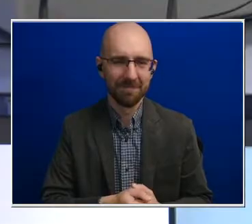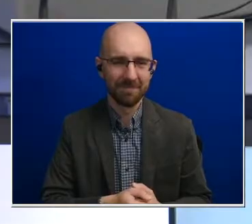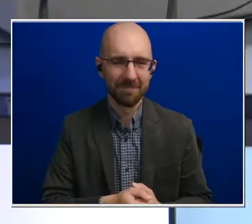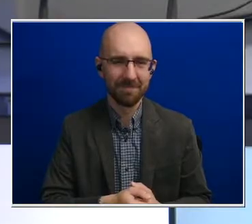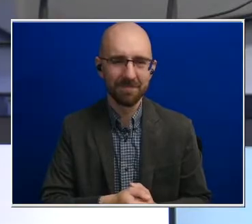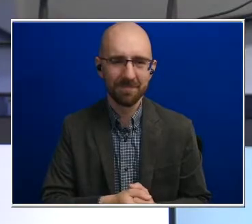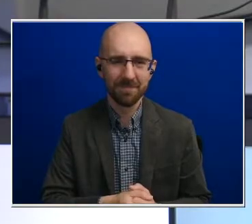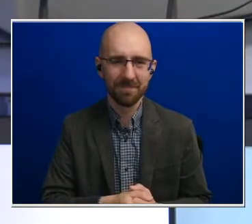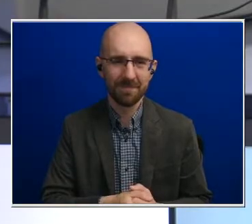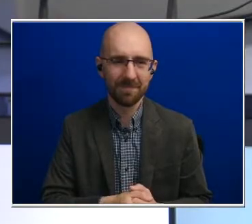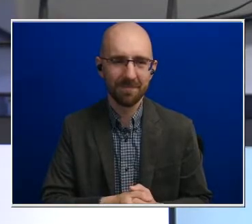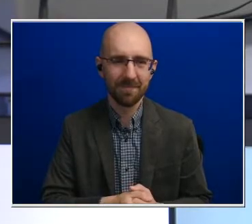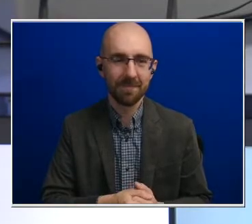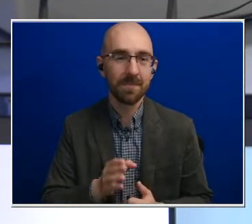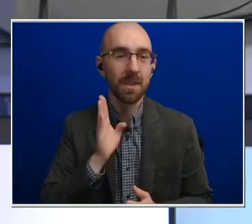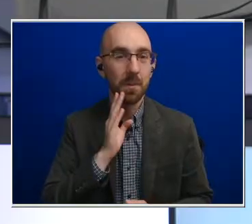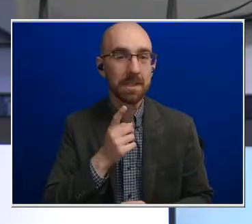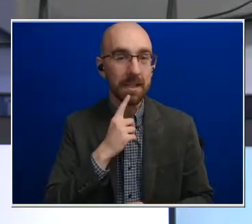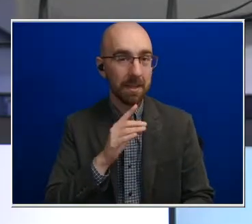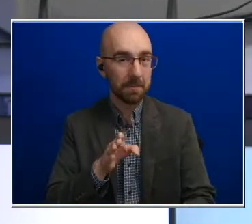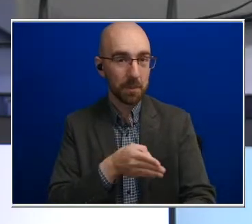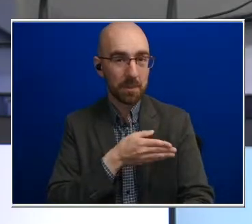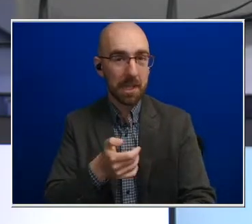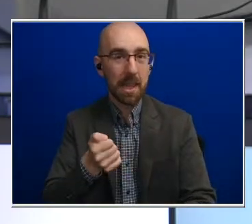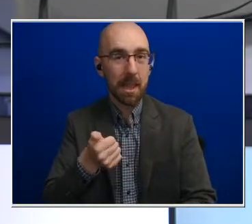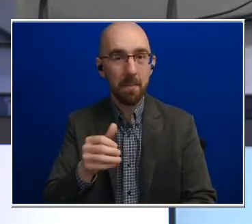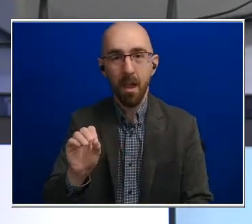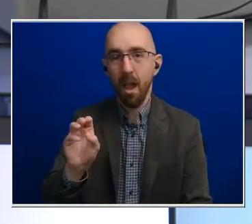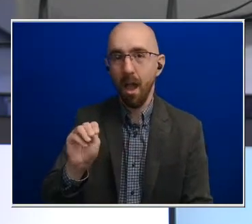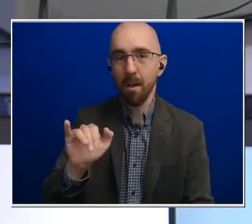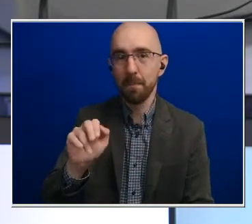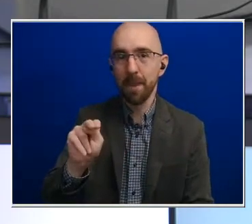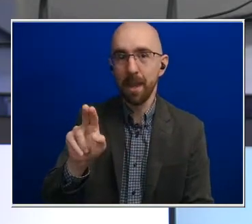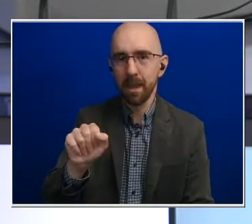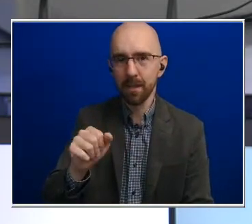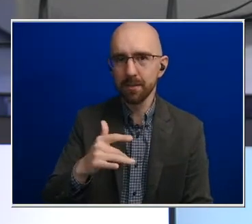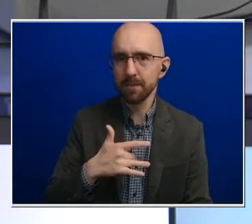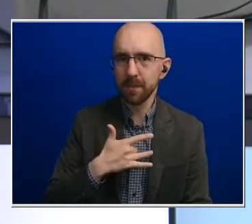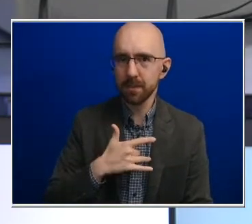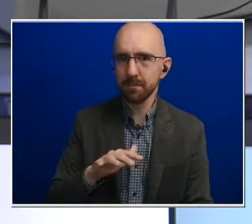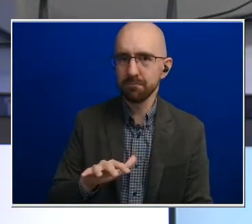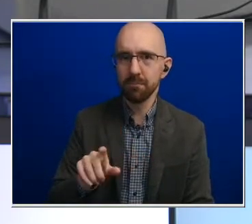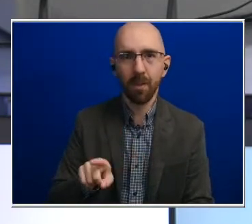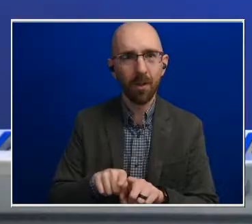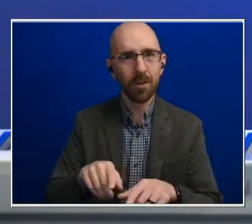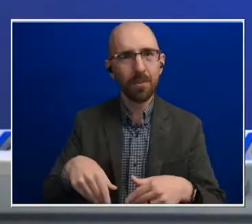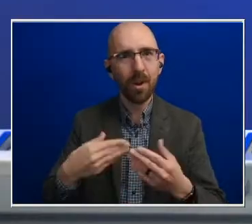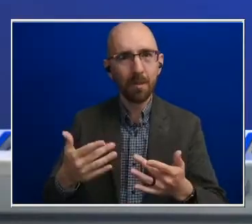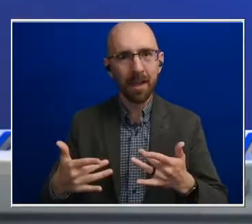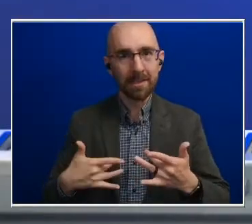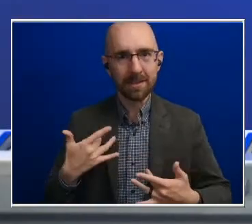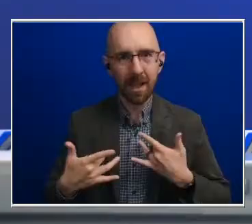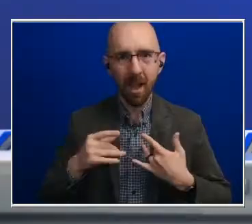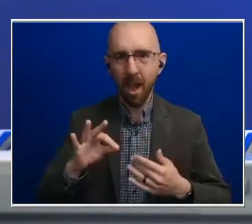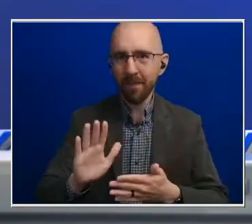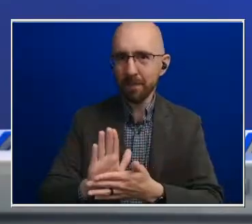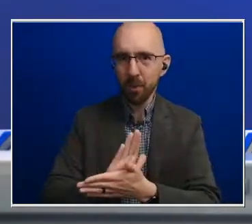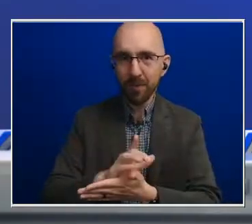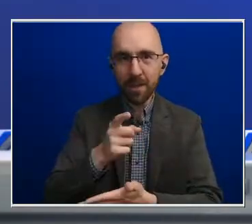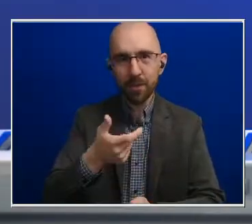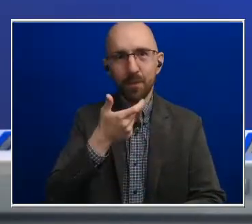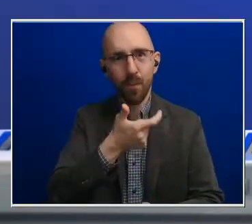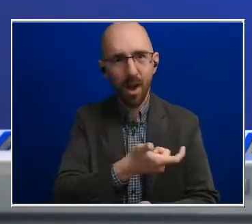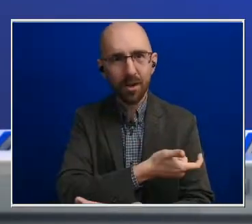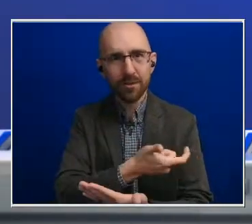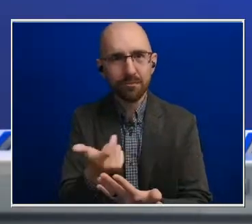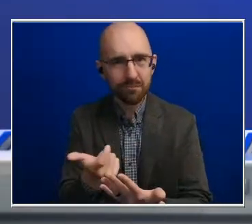I would say the music is a little ominous, but also it brings up all that excitement of the movies that you might have seen, Oh my God. the Imperial March. How